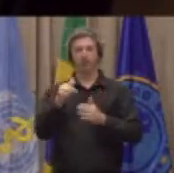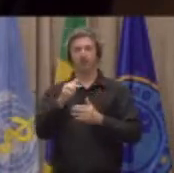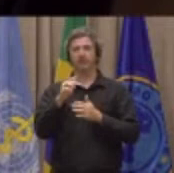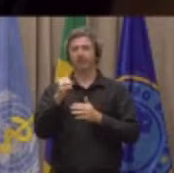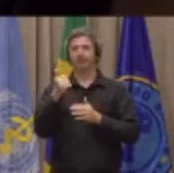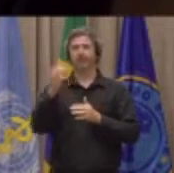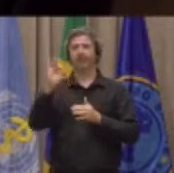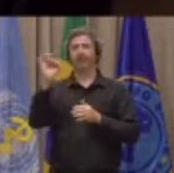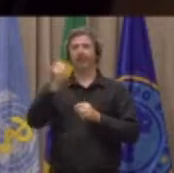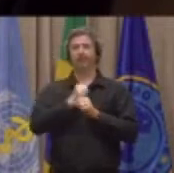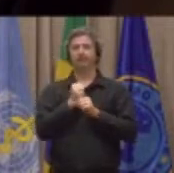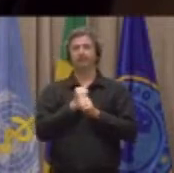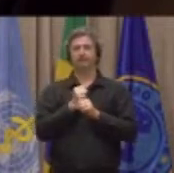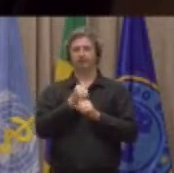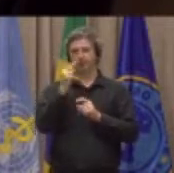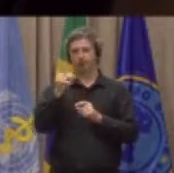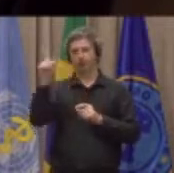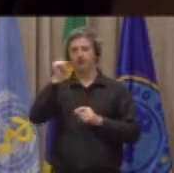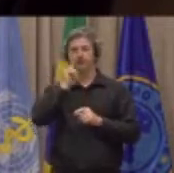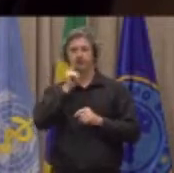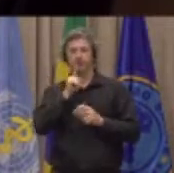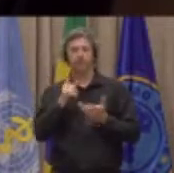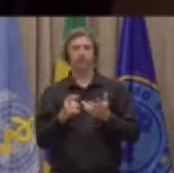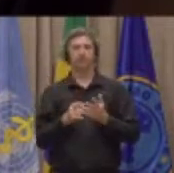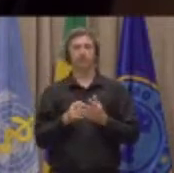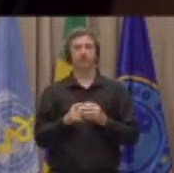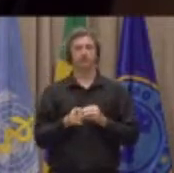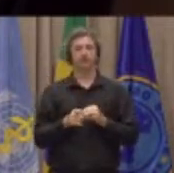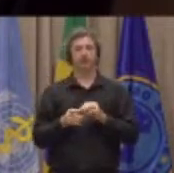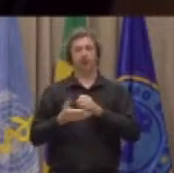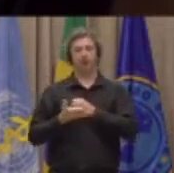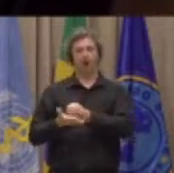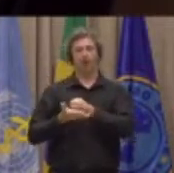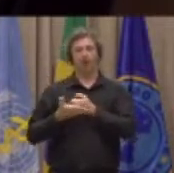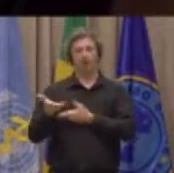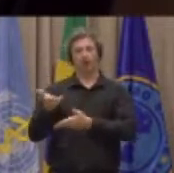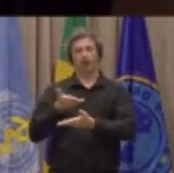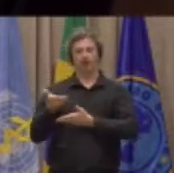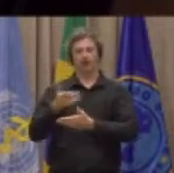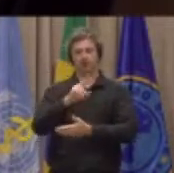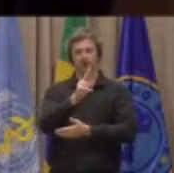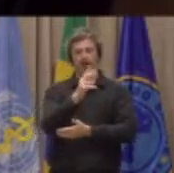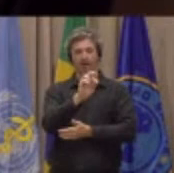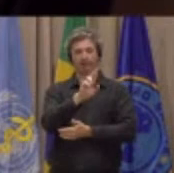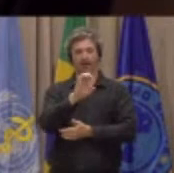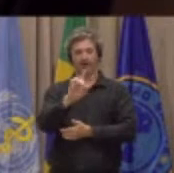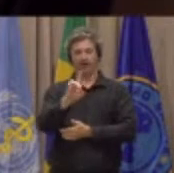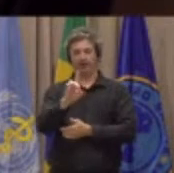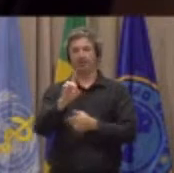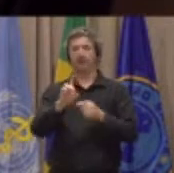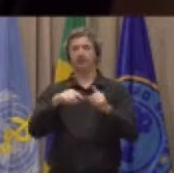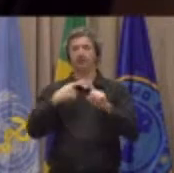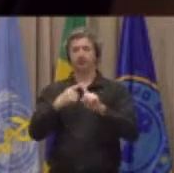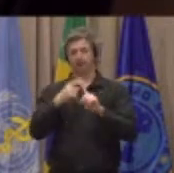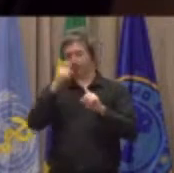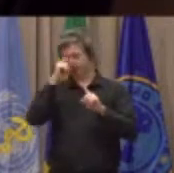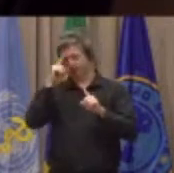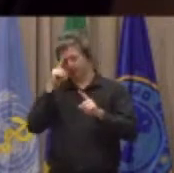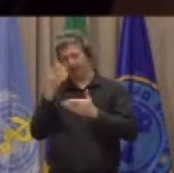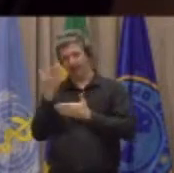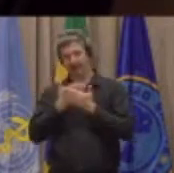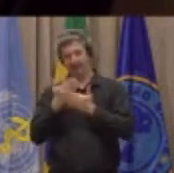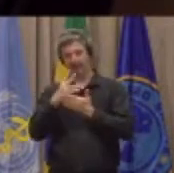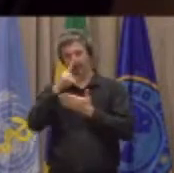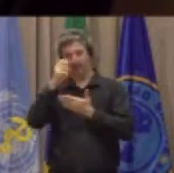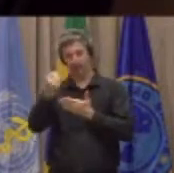Pioneer project that doesn't have even a decade, like in the example of Harvard